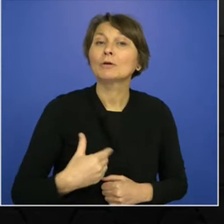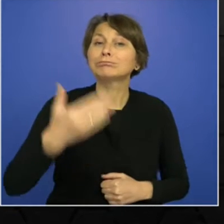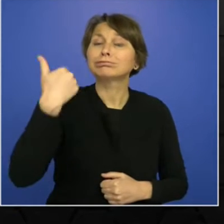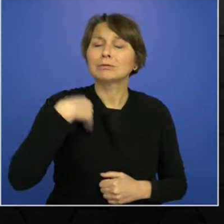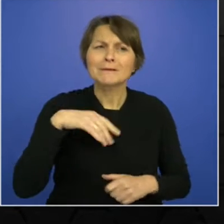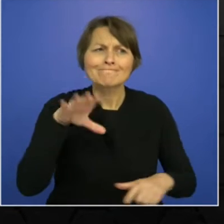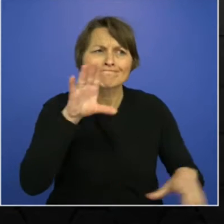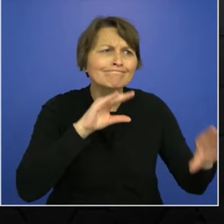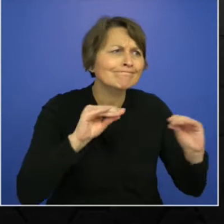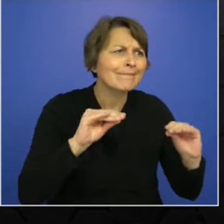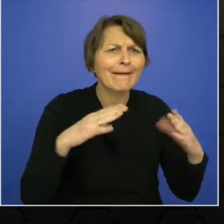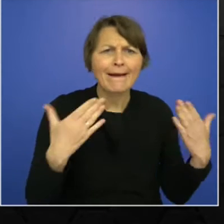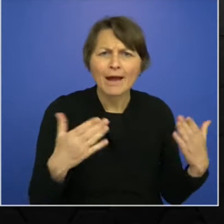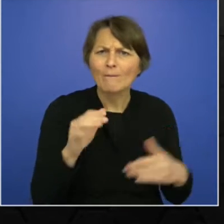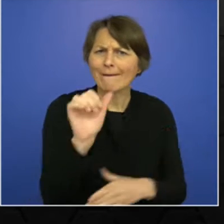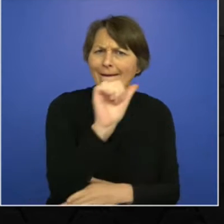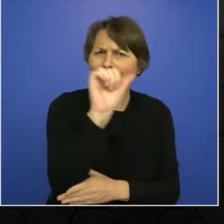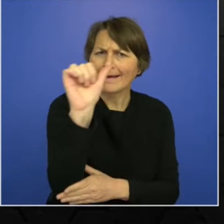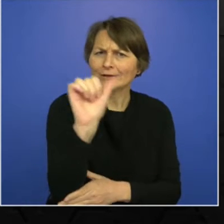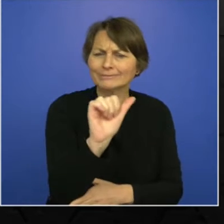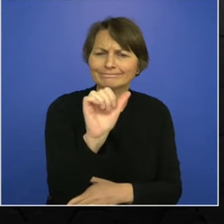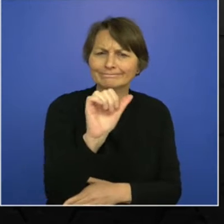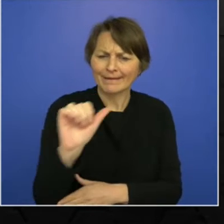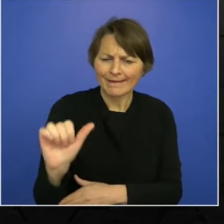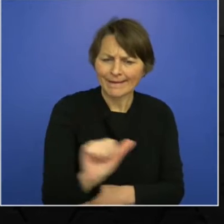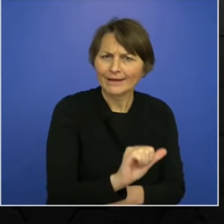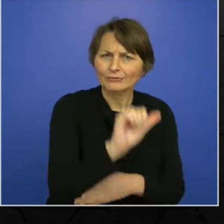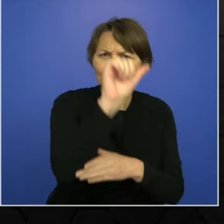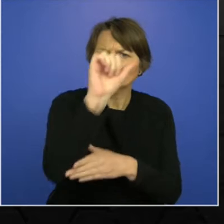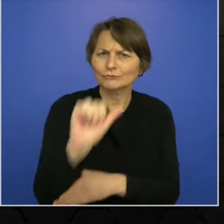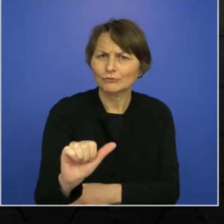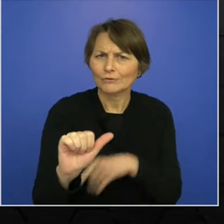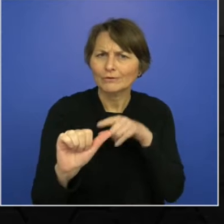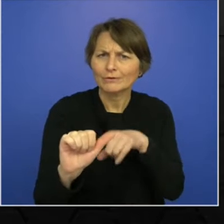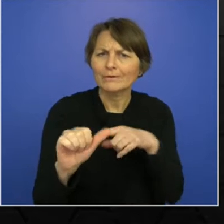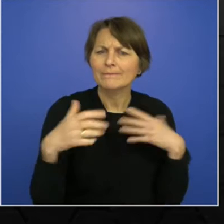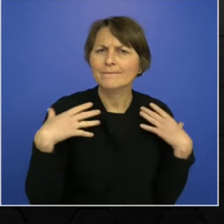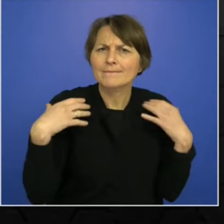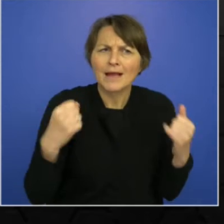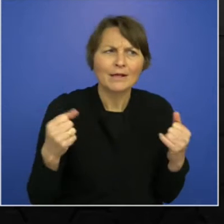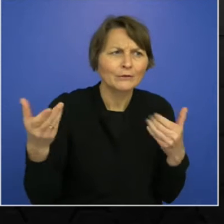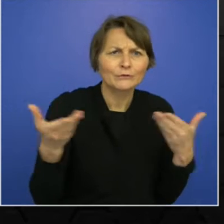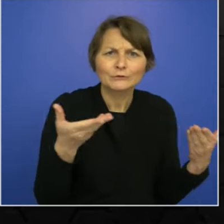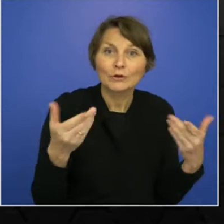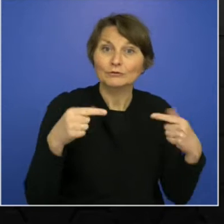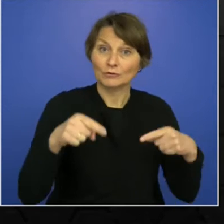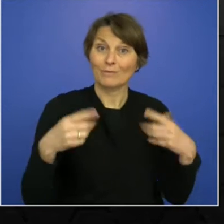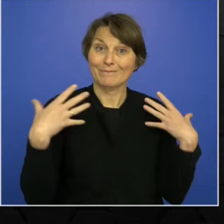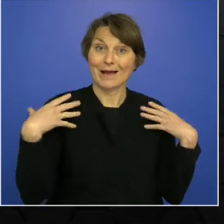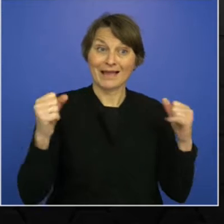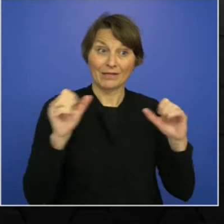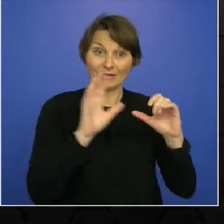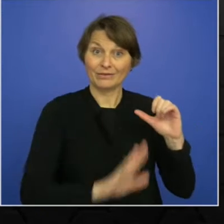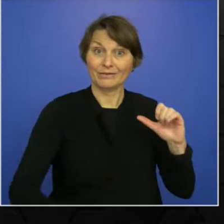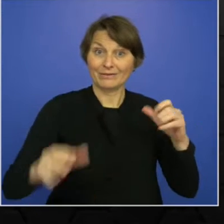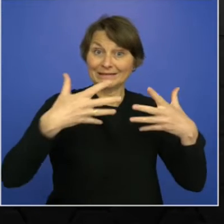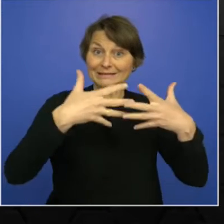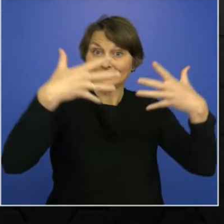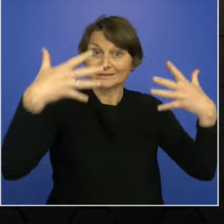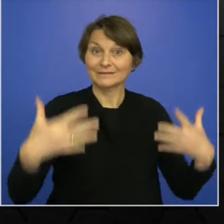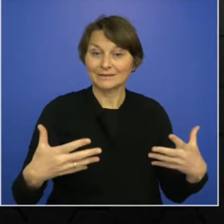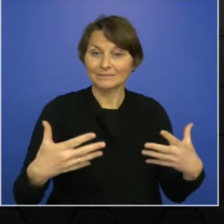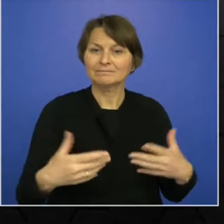was thinking, okay, so we are in the healthcare section, but who can use it? So in this slide, I have just three examples